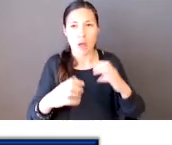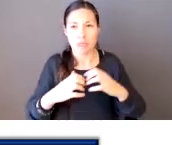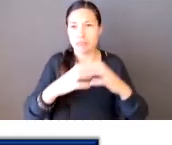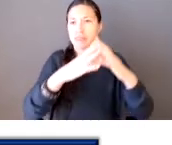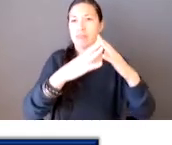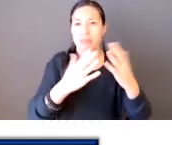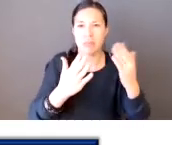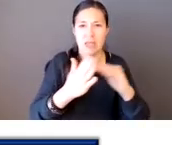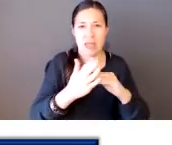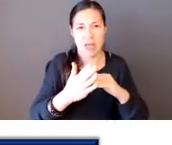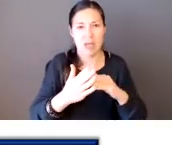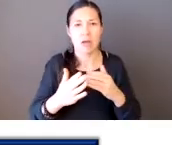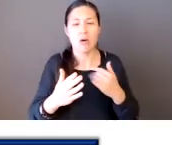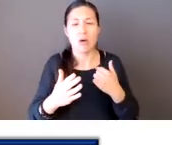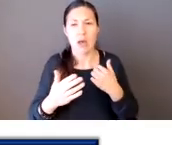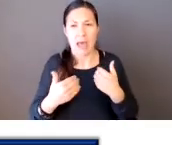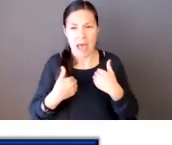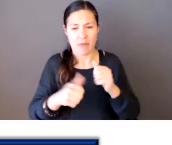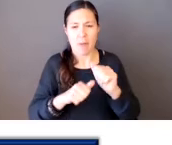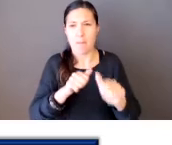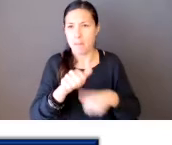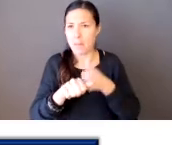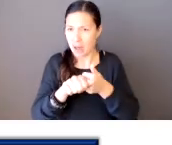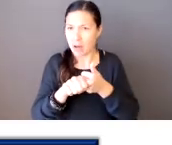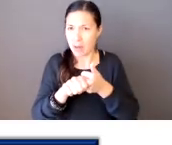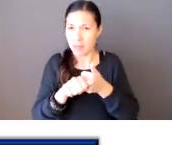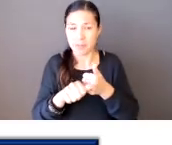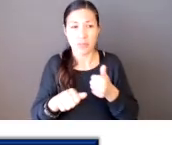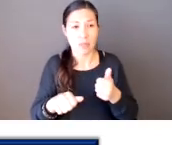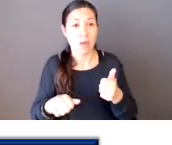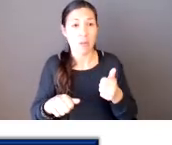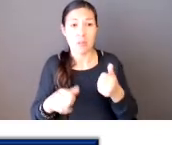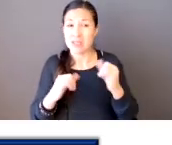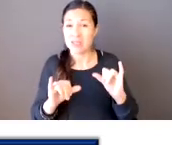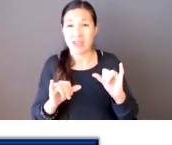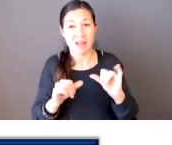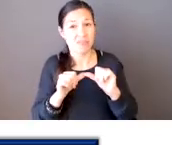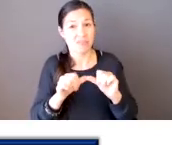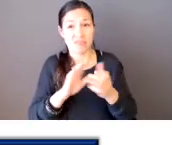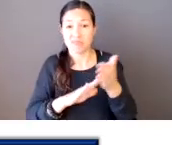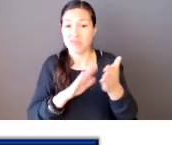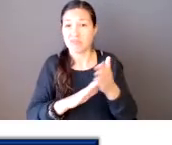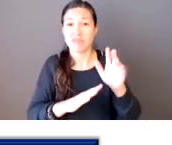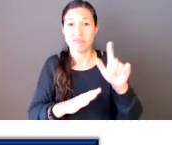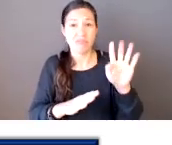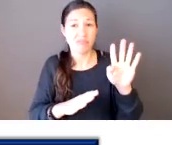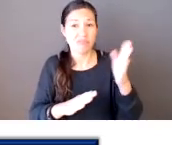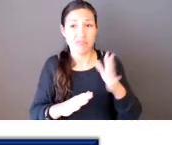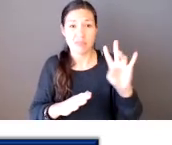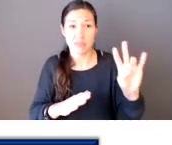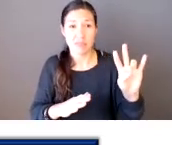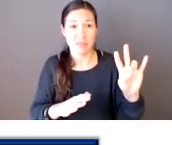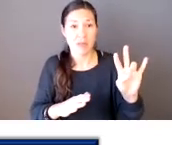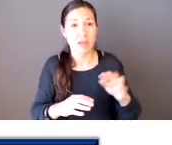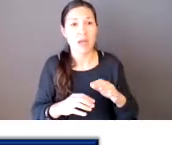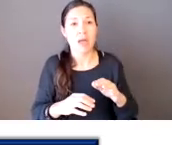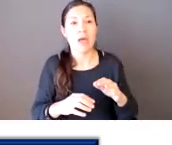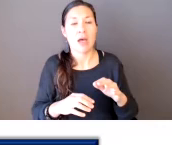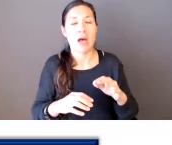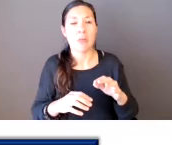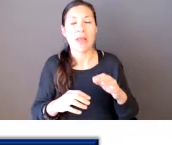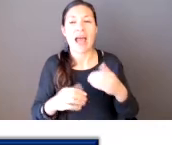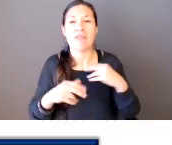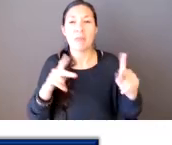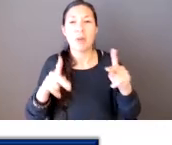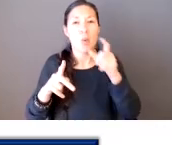plan in place. But the hotline remained open 24/7. They're actually remote. They're still remote this day, but they have